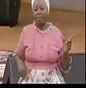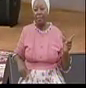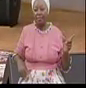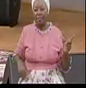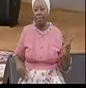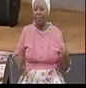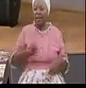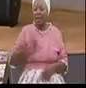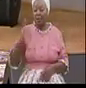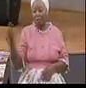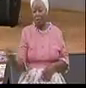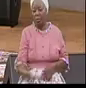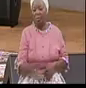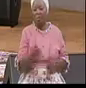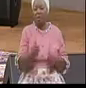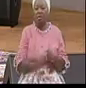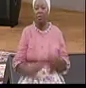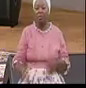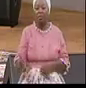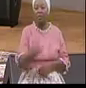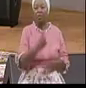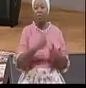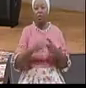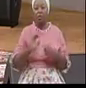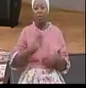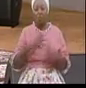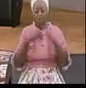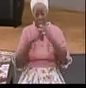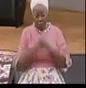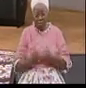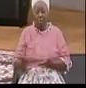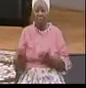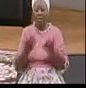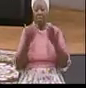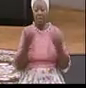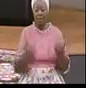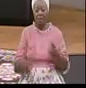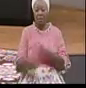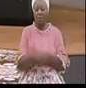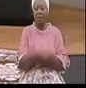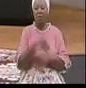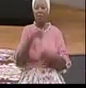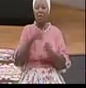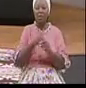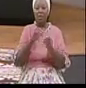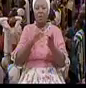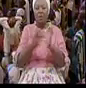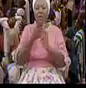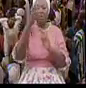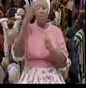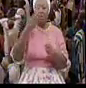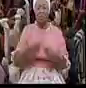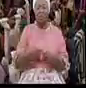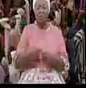I welcome everyone to our worship service today in Jesus'